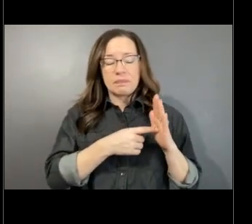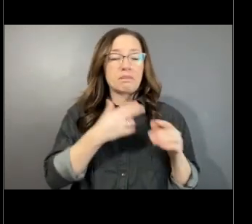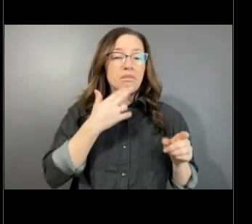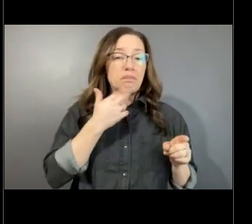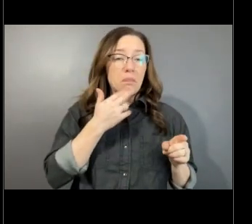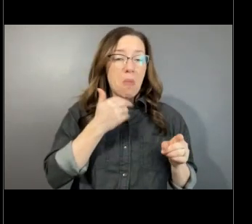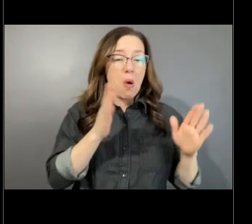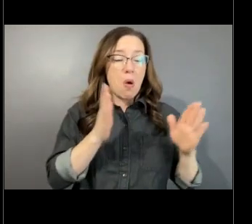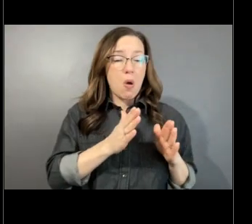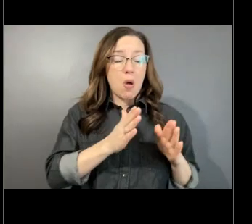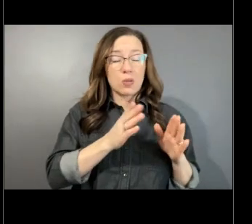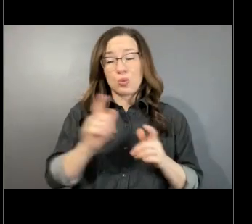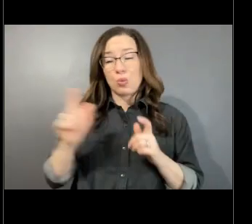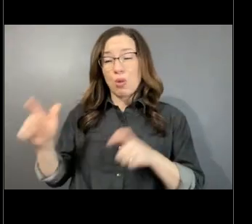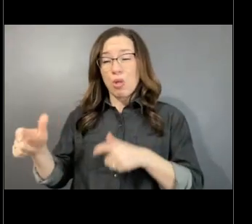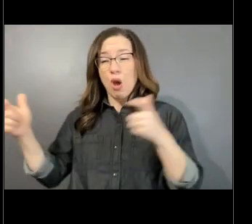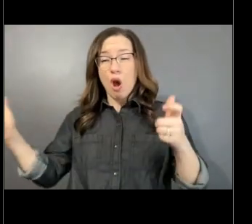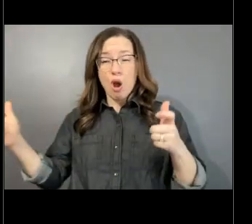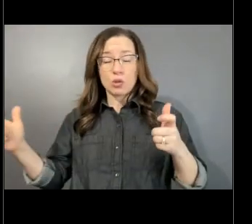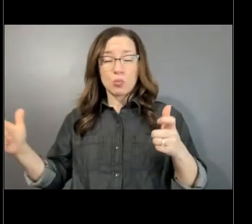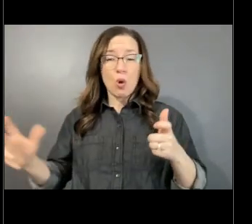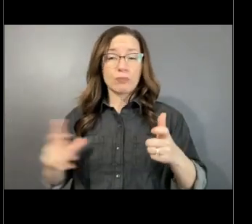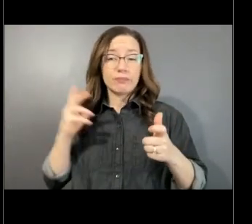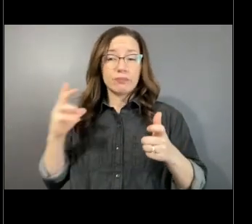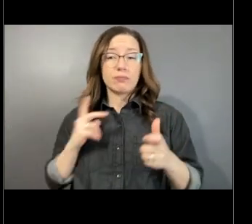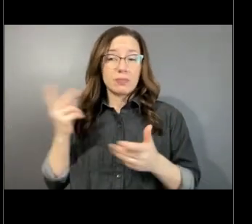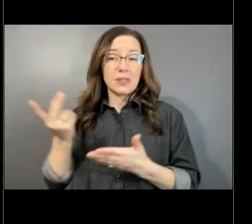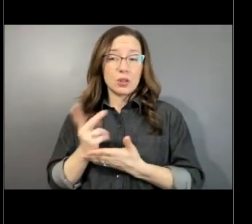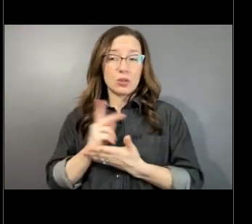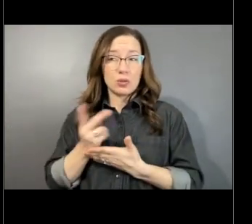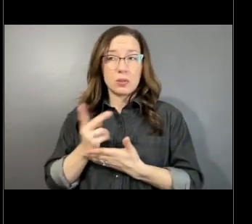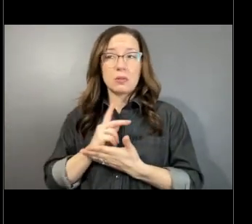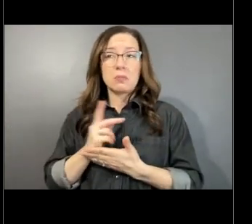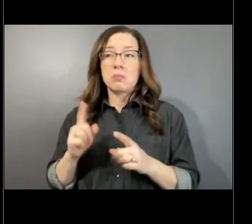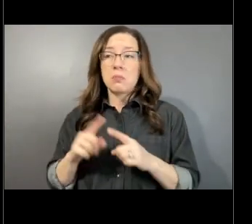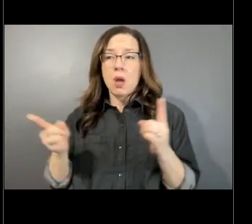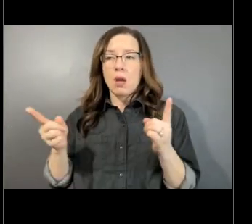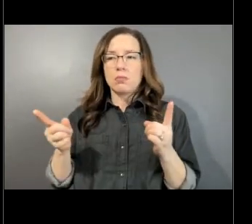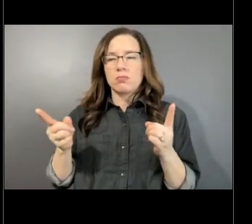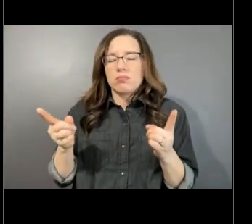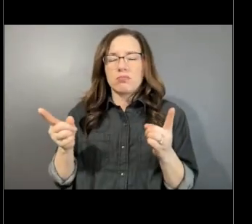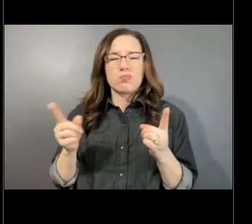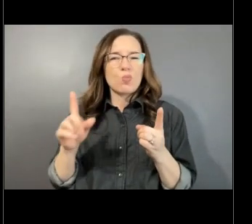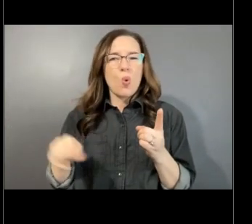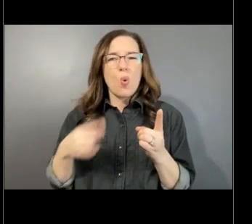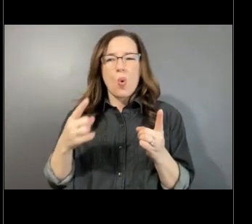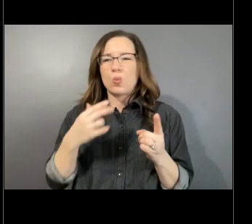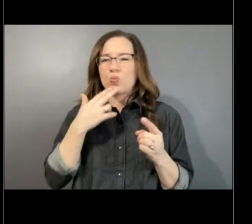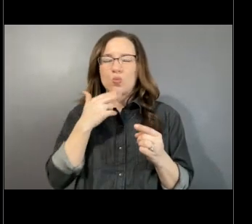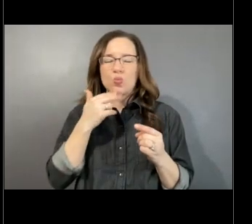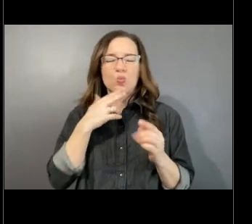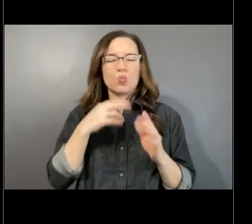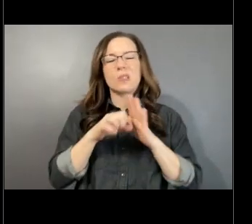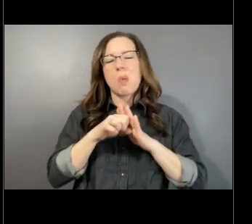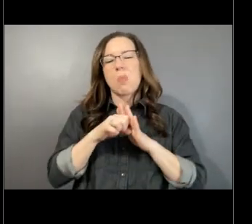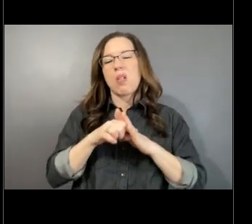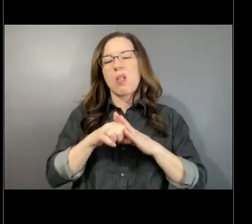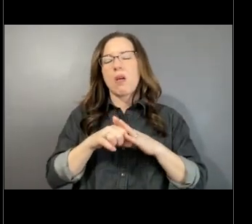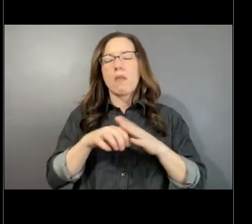to large, more elaborate kitchens, but they are only a small sampling of the layouts